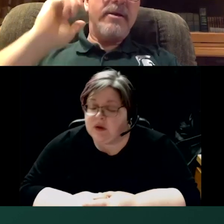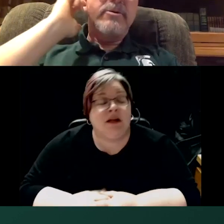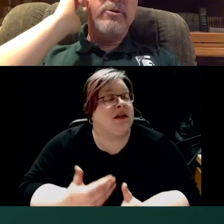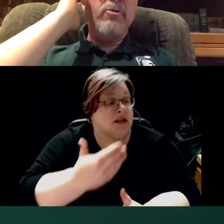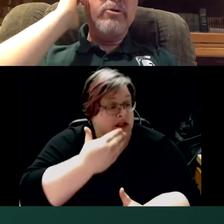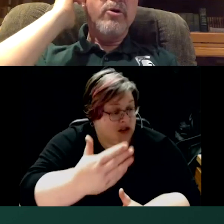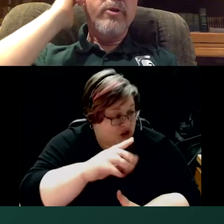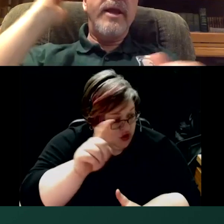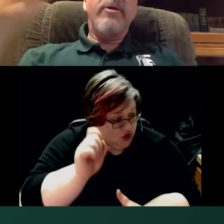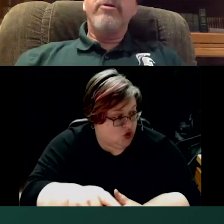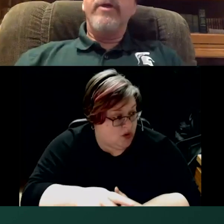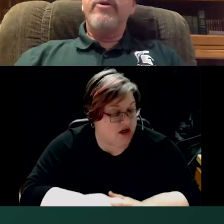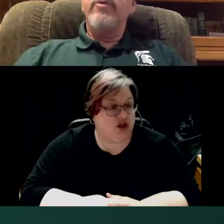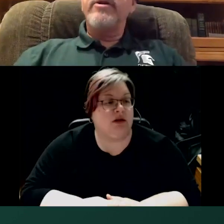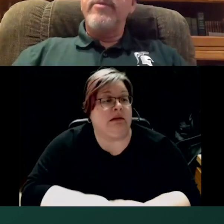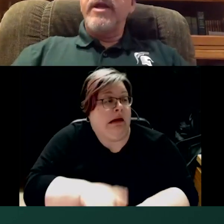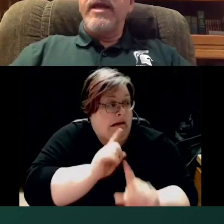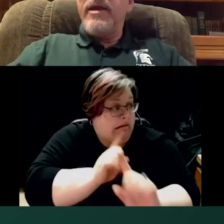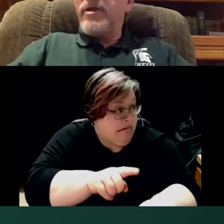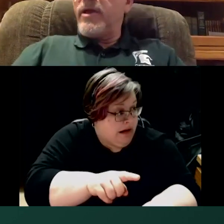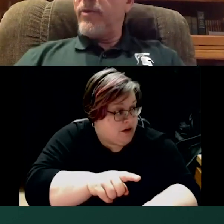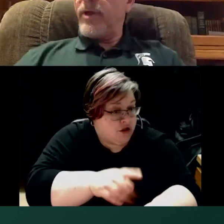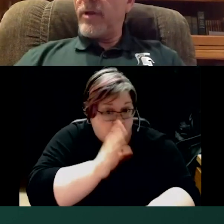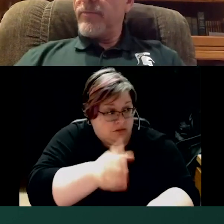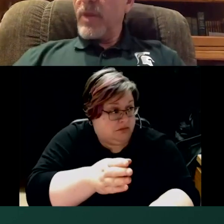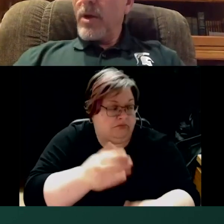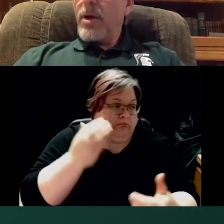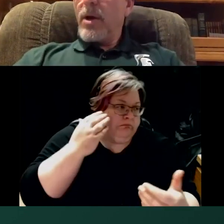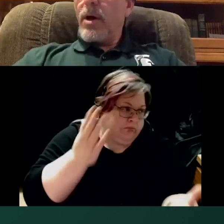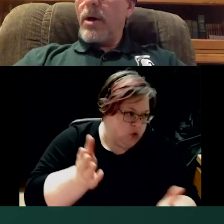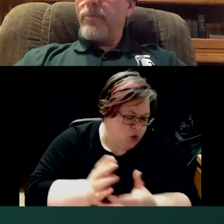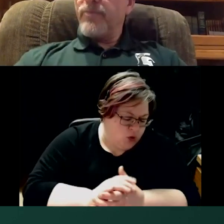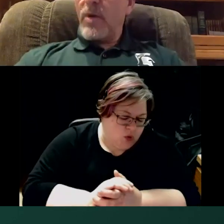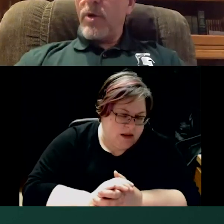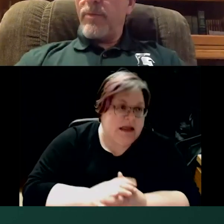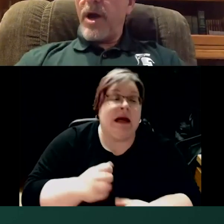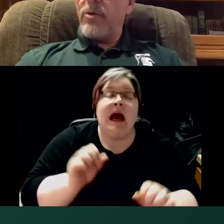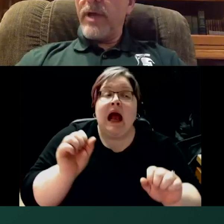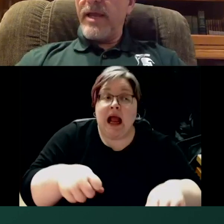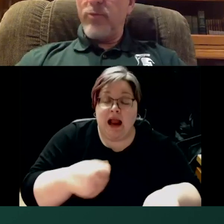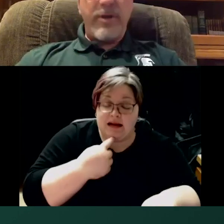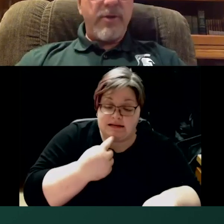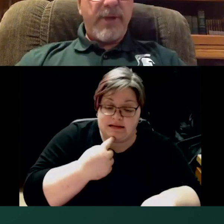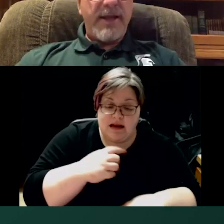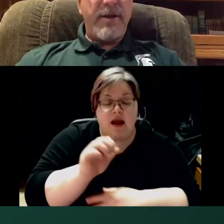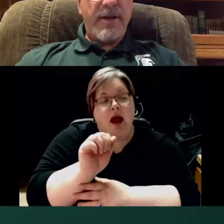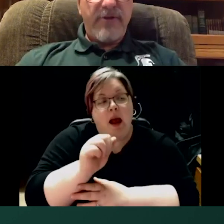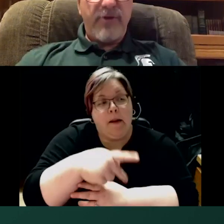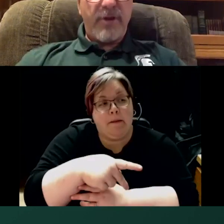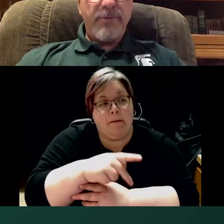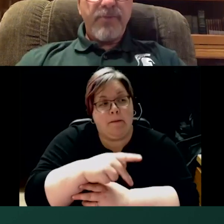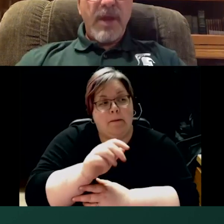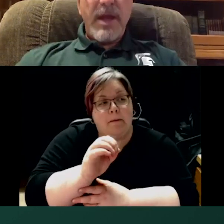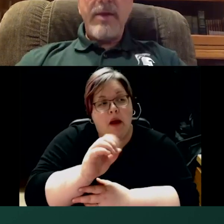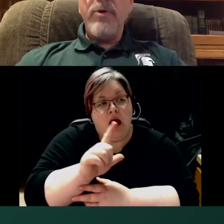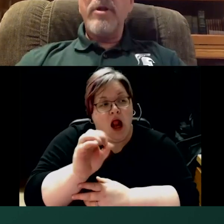I don't know the answer to that directly, but I can say this. When Apollo 8 was in the planning